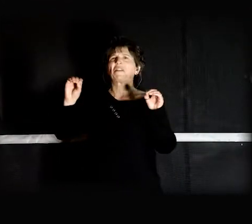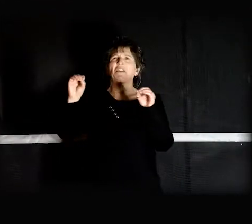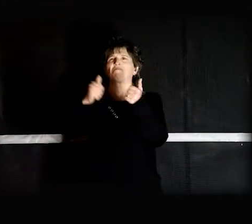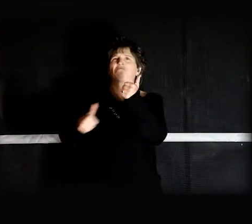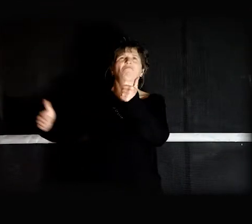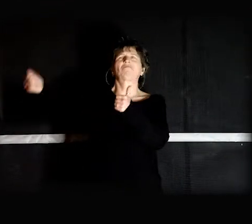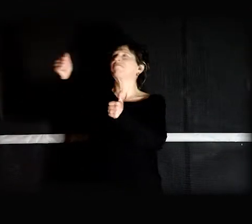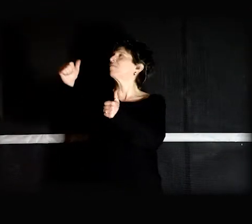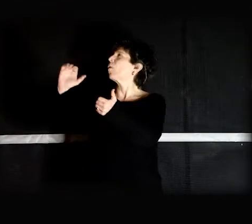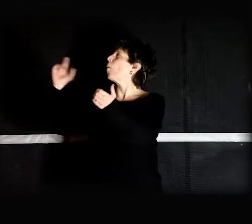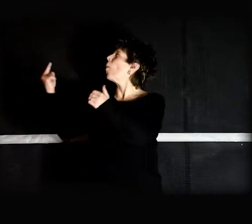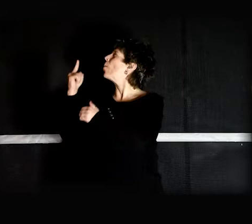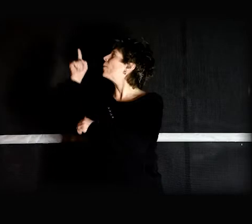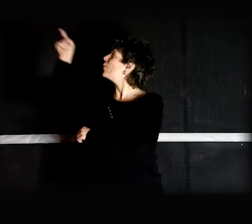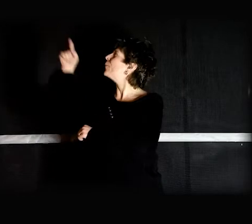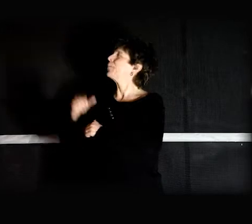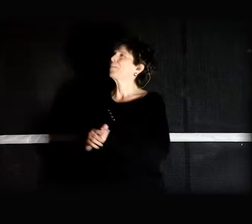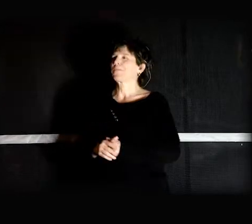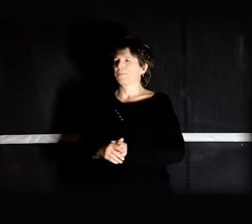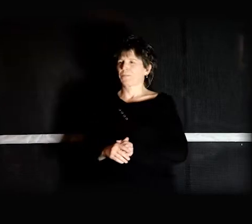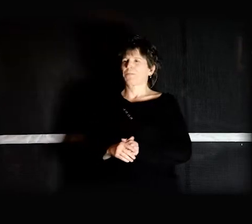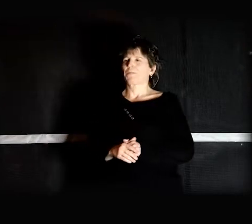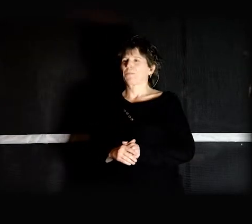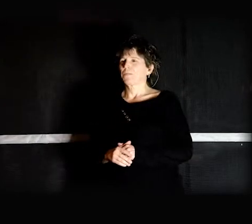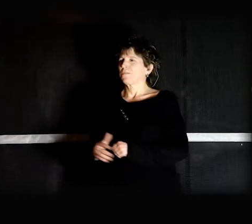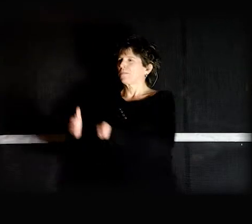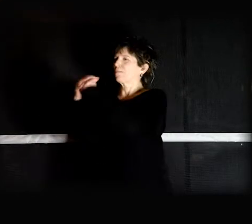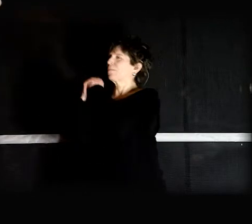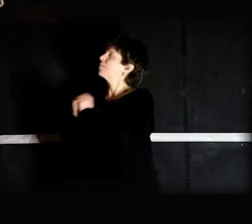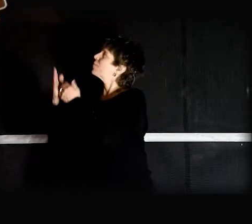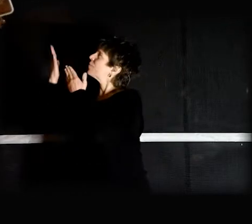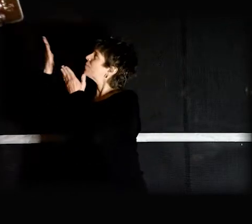None like you, Jesus. We worship you.